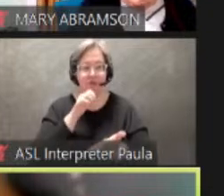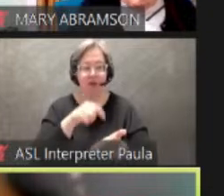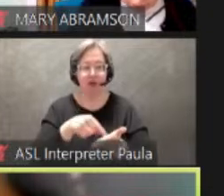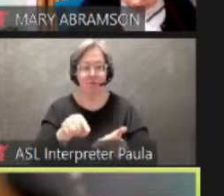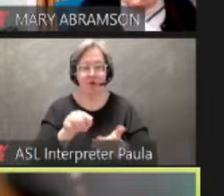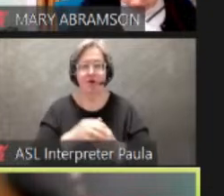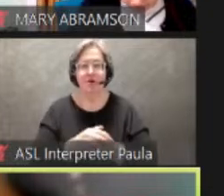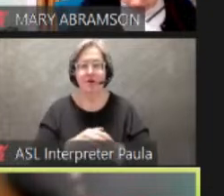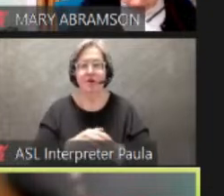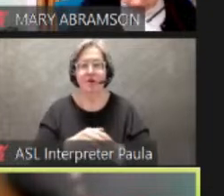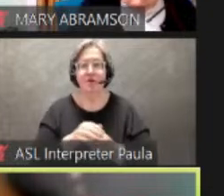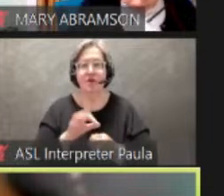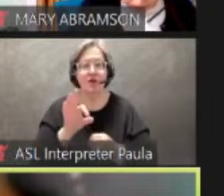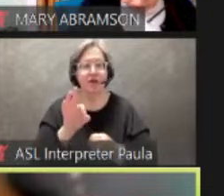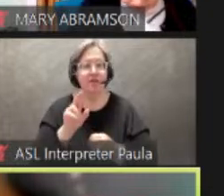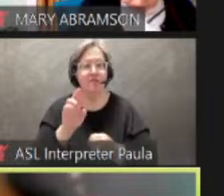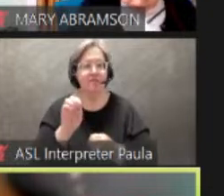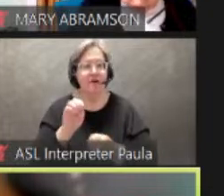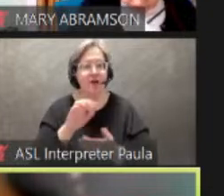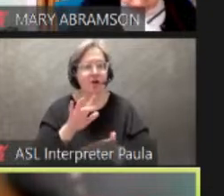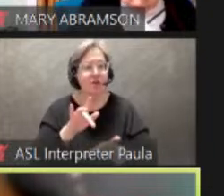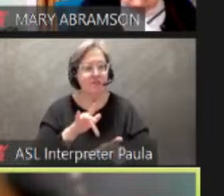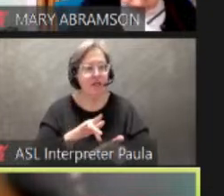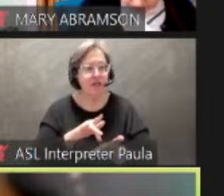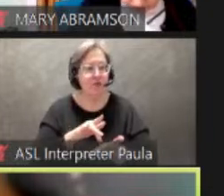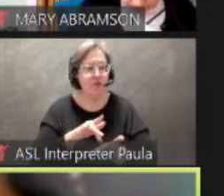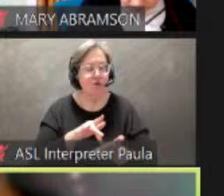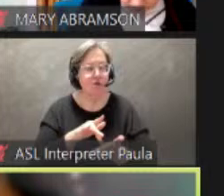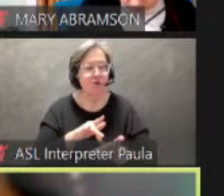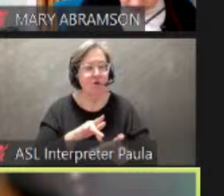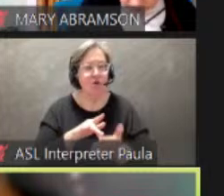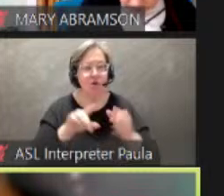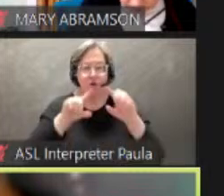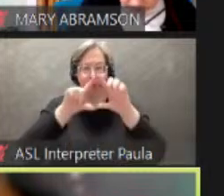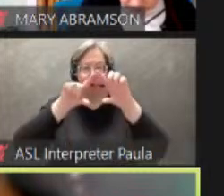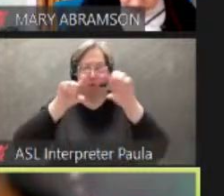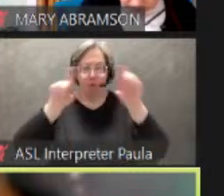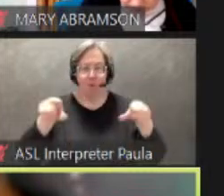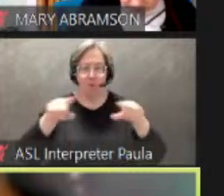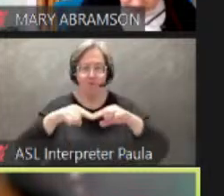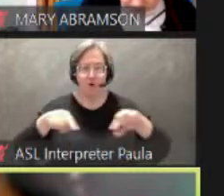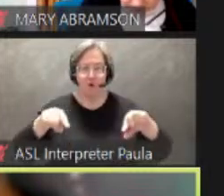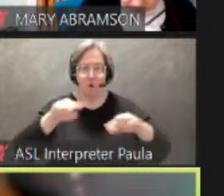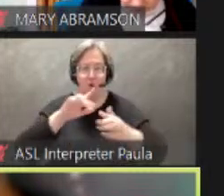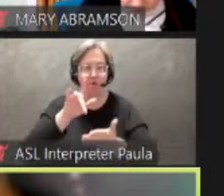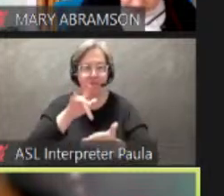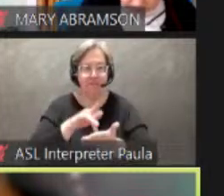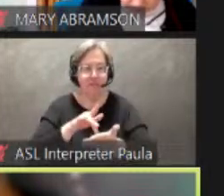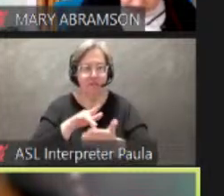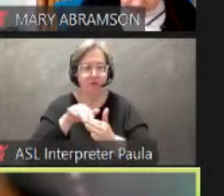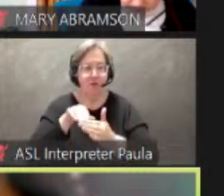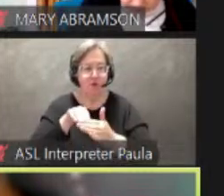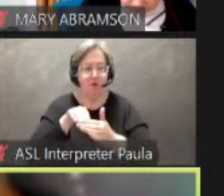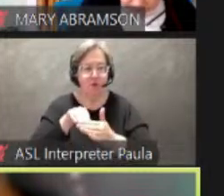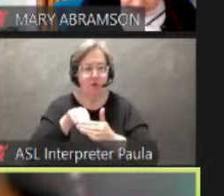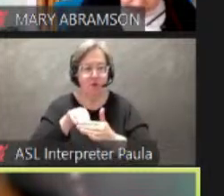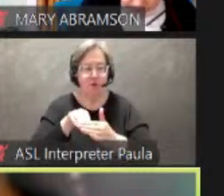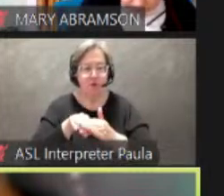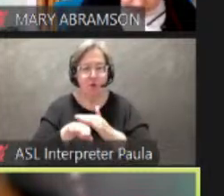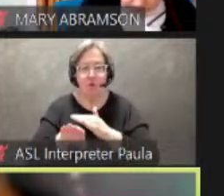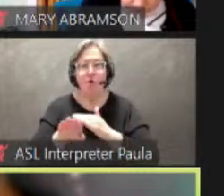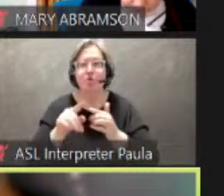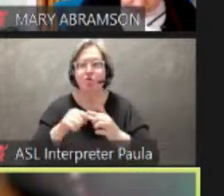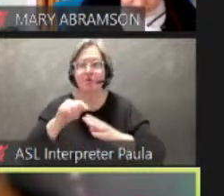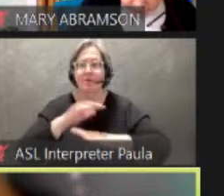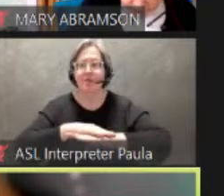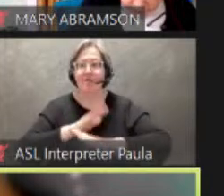array is located right in the center of that oval shaped area of the platform. You'd progress through that fare array onto the platform